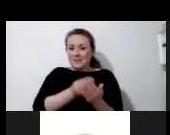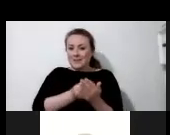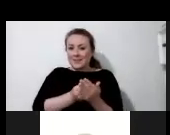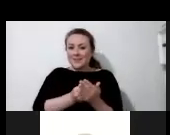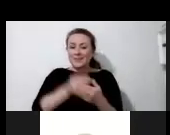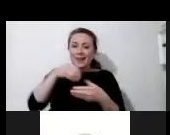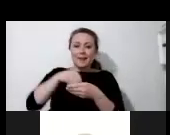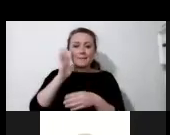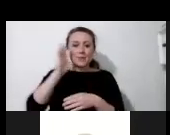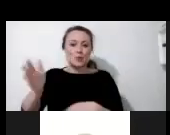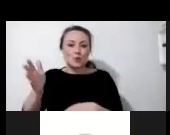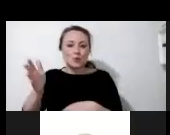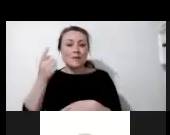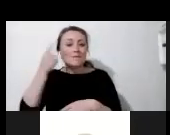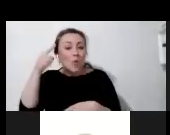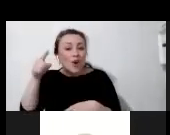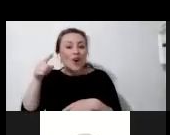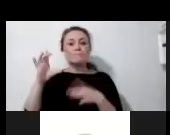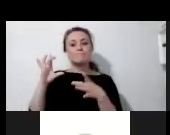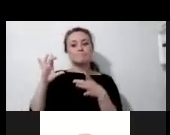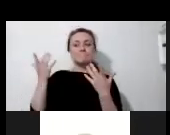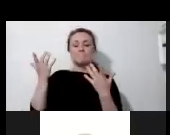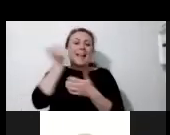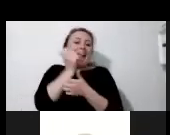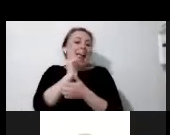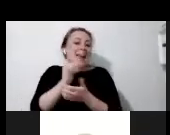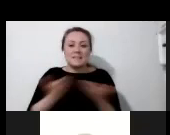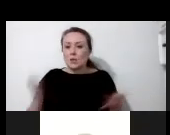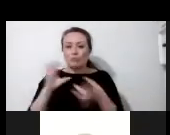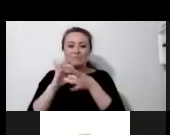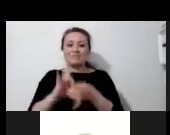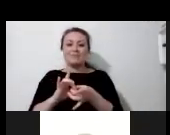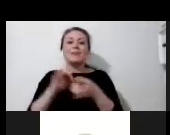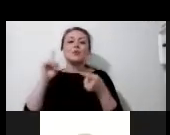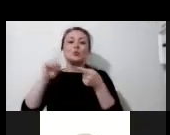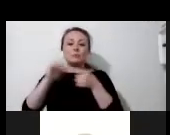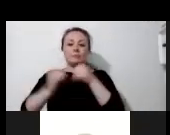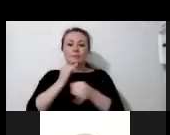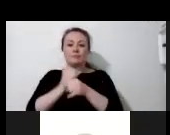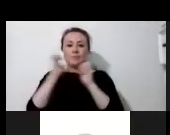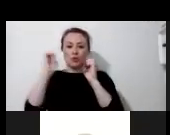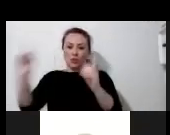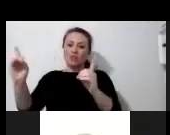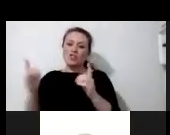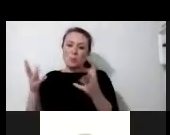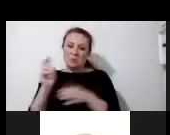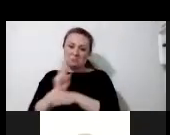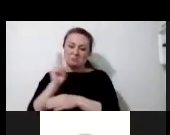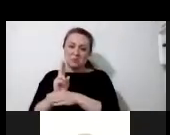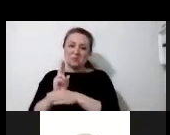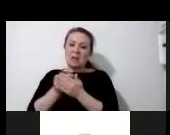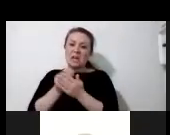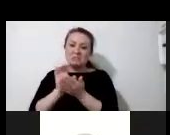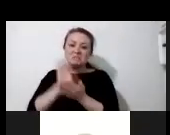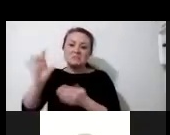anything related to international education. Next slide. So in conclusion, you have